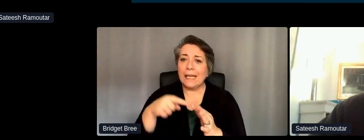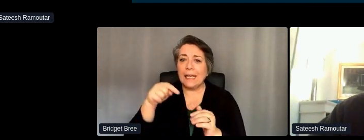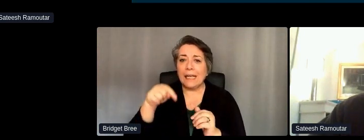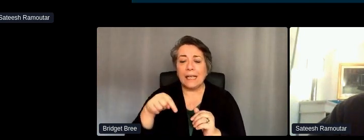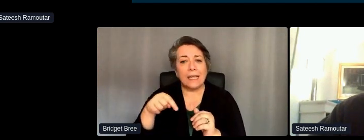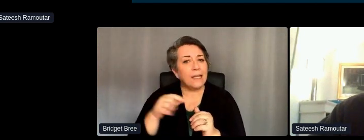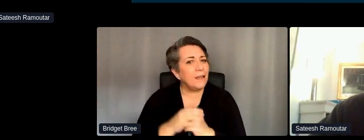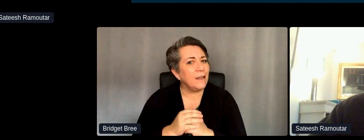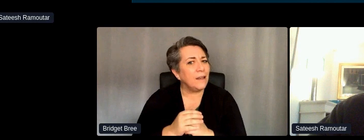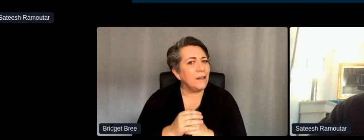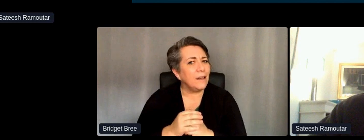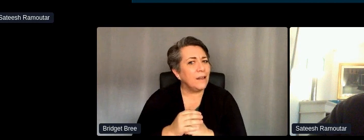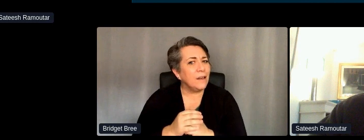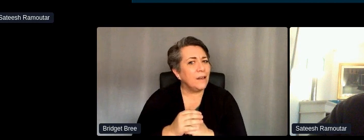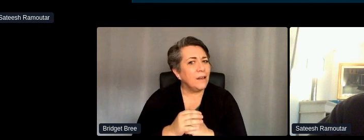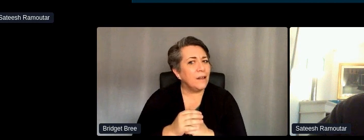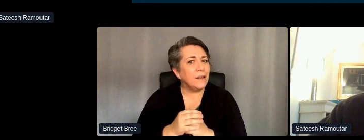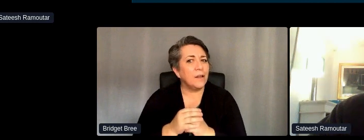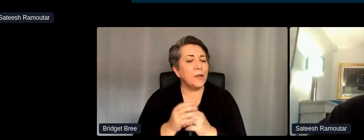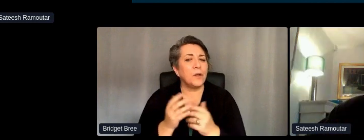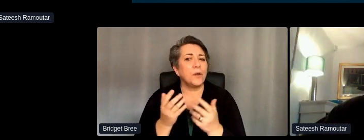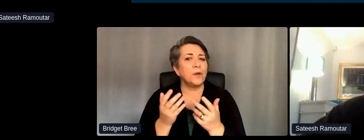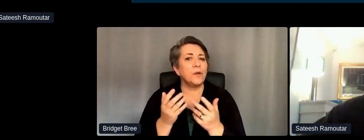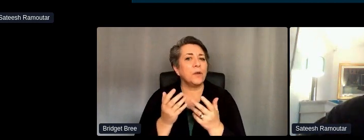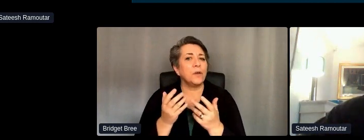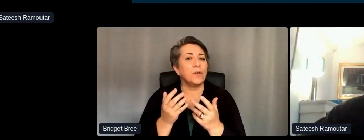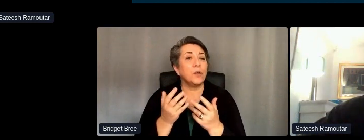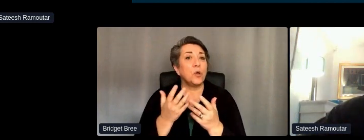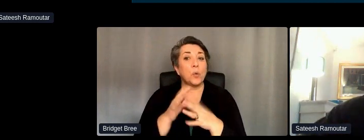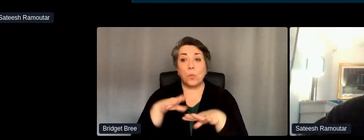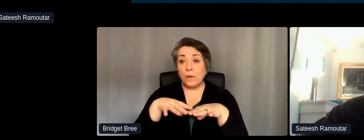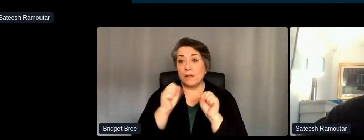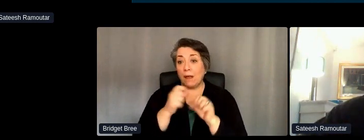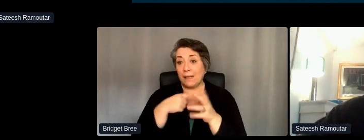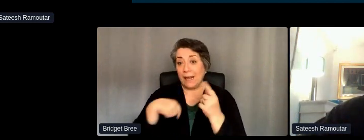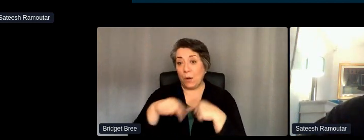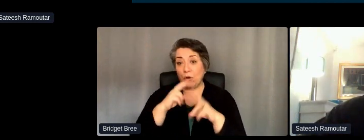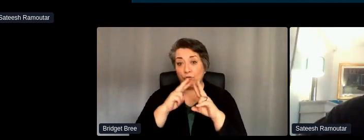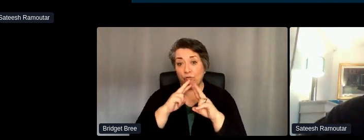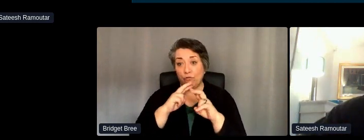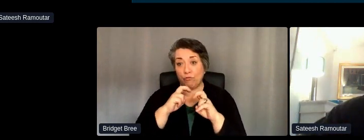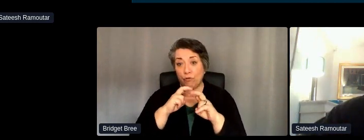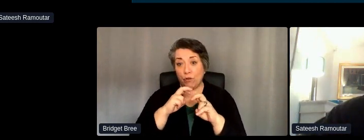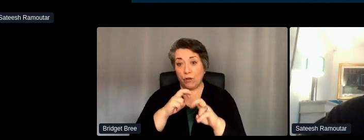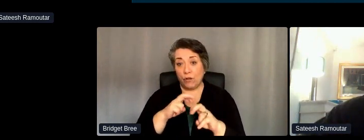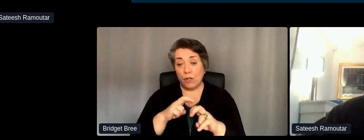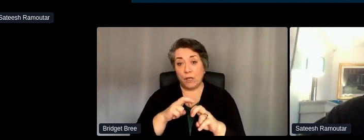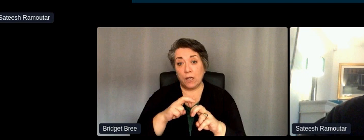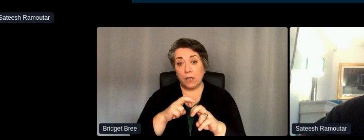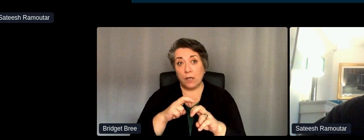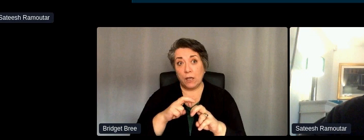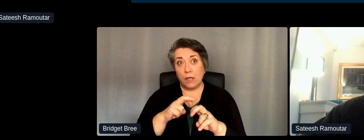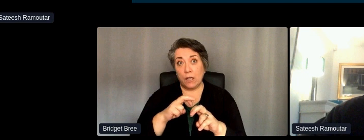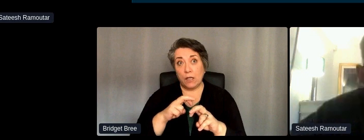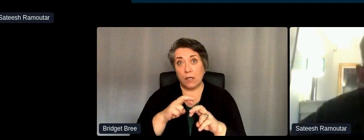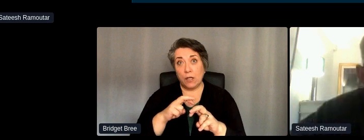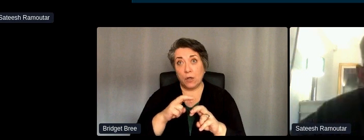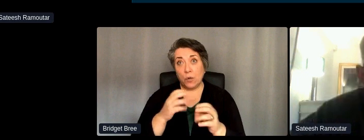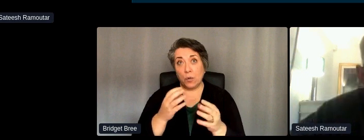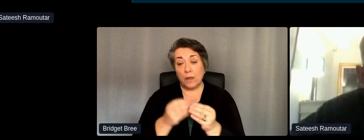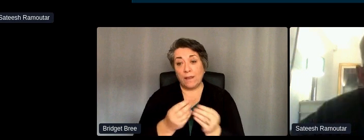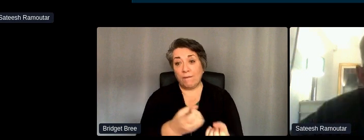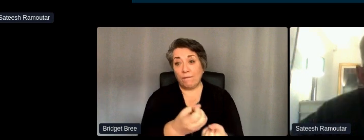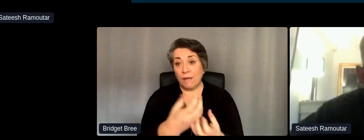And it's very interesting. We started our research looking at haptic feedback, and the question is, have you considered